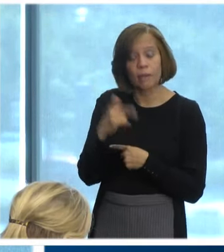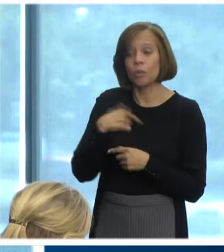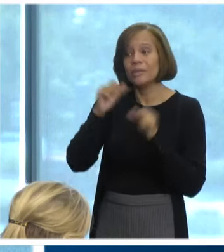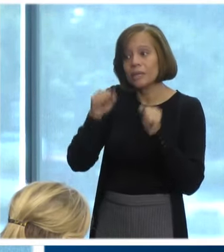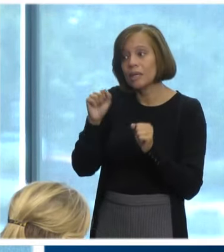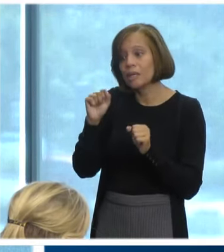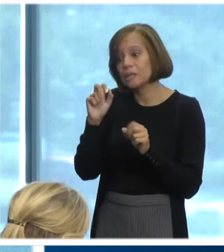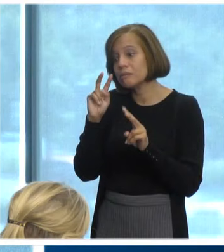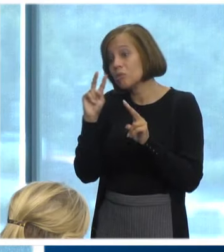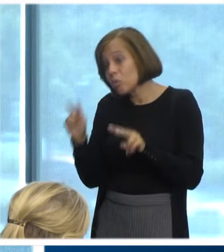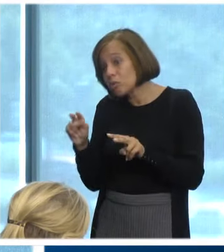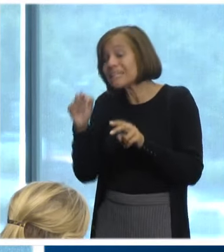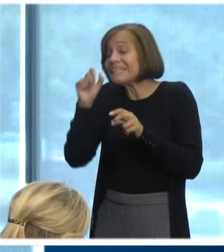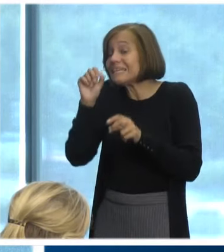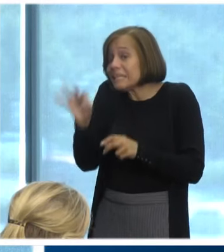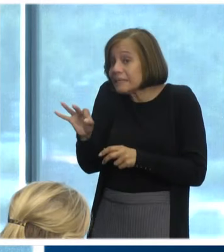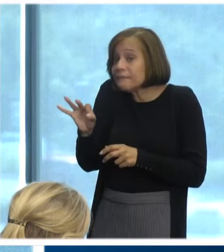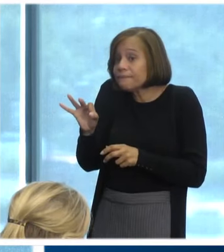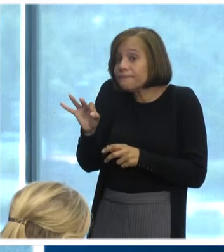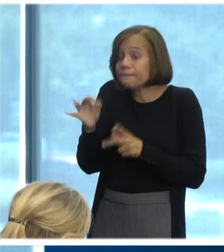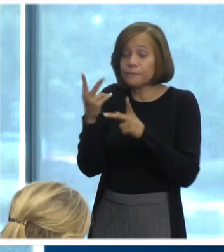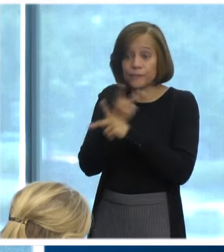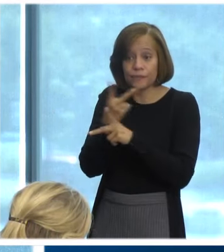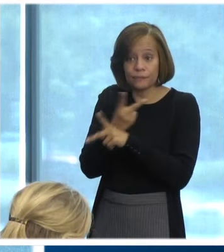at those if we find somebody